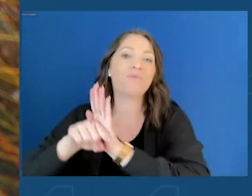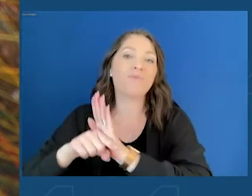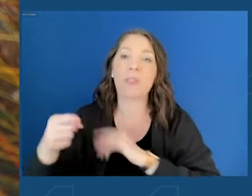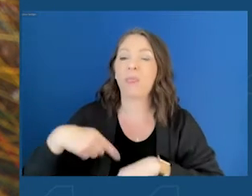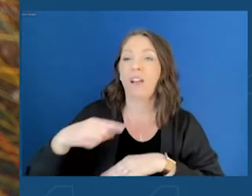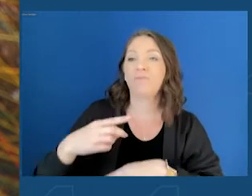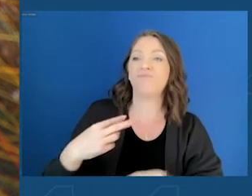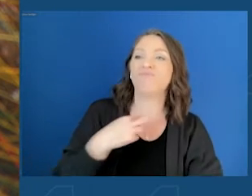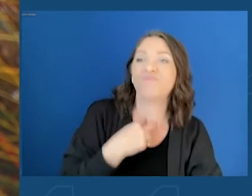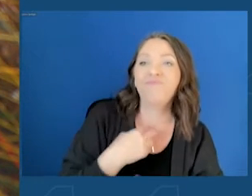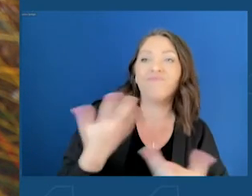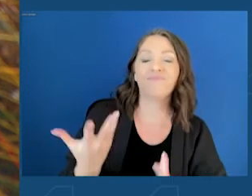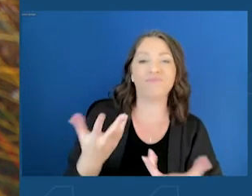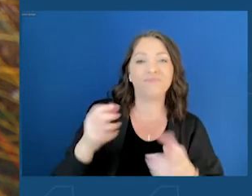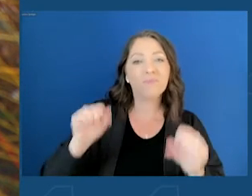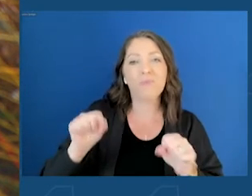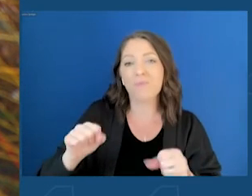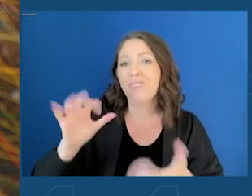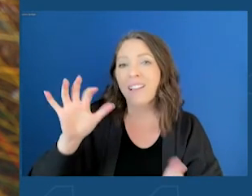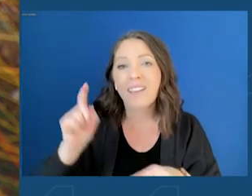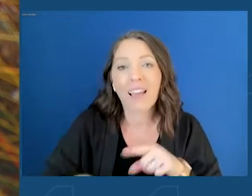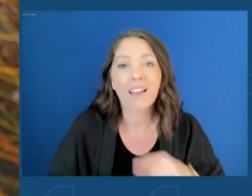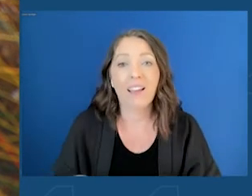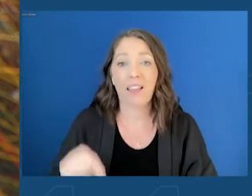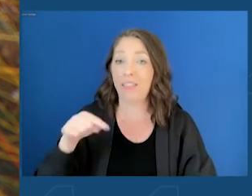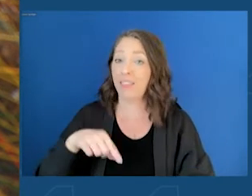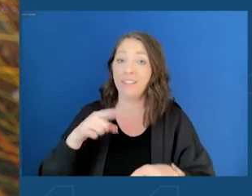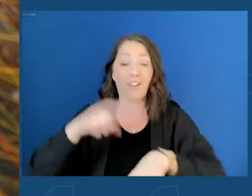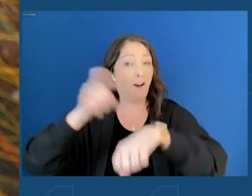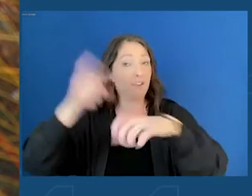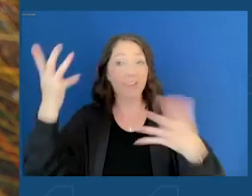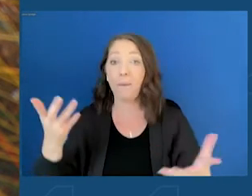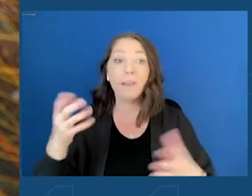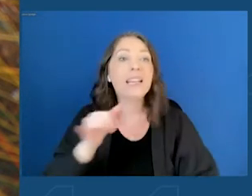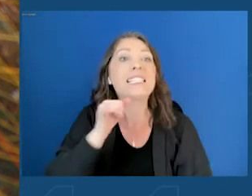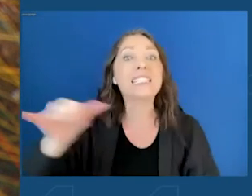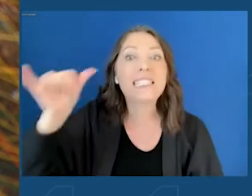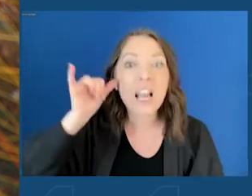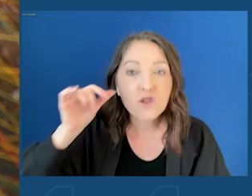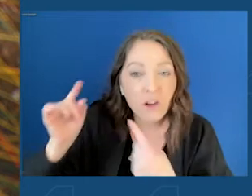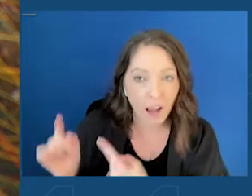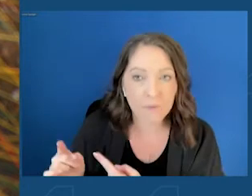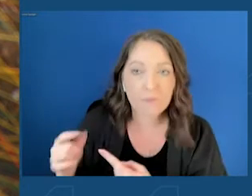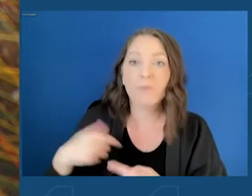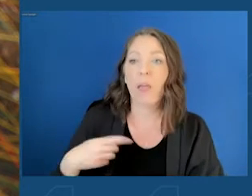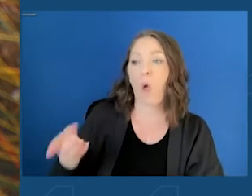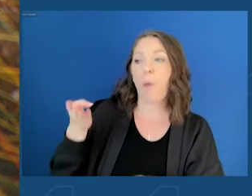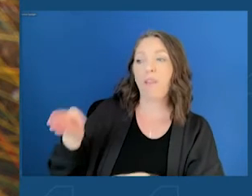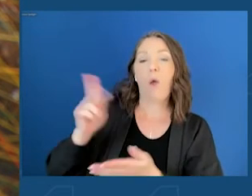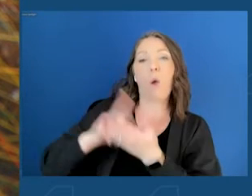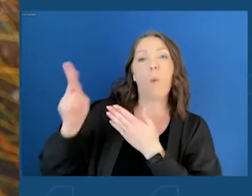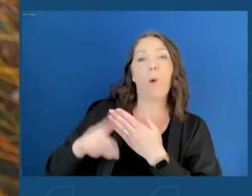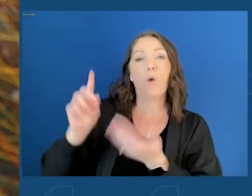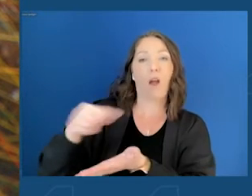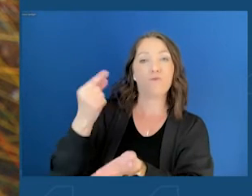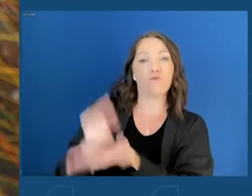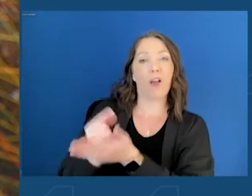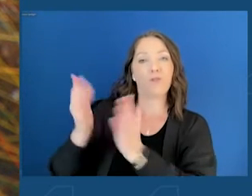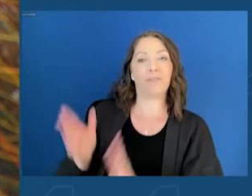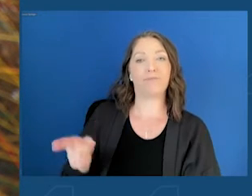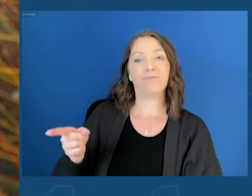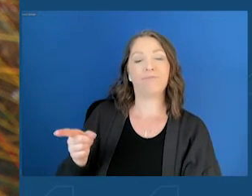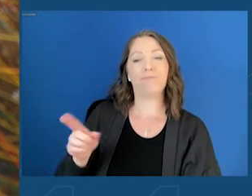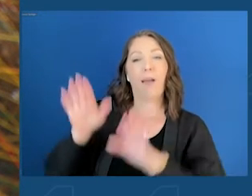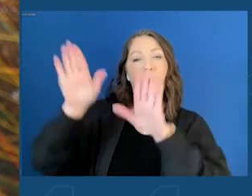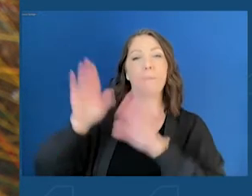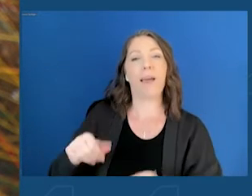true potential. This is right on time. Just yesterday, I was with one of our program graduates, an exceptional young man who inspired